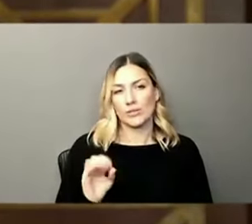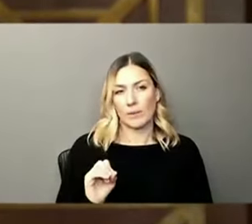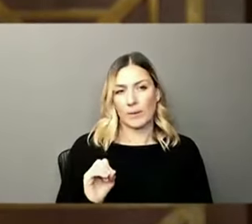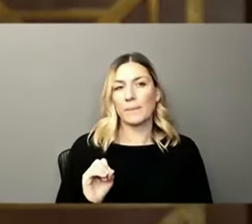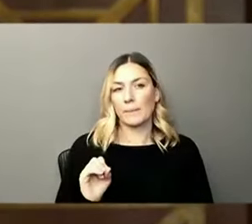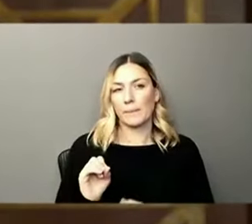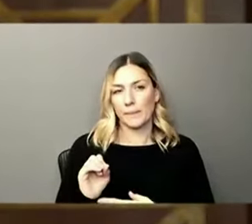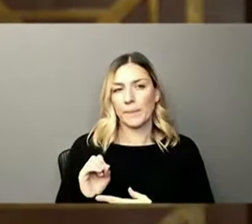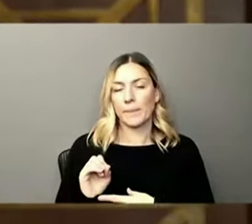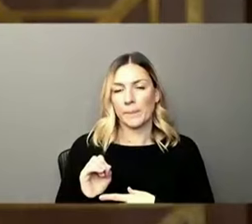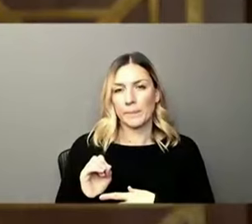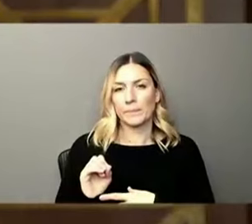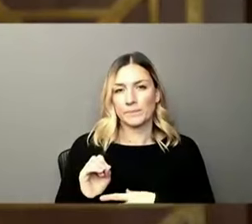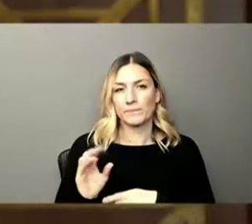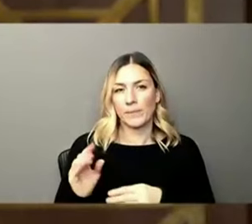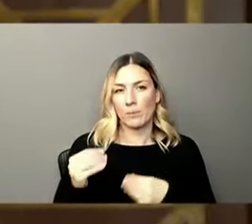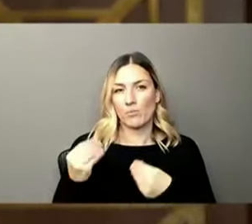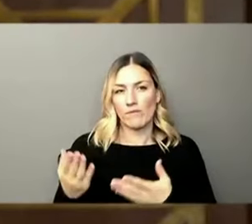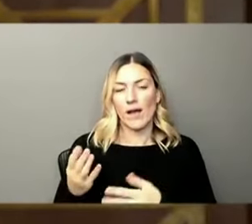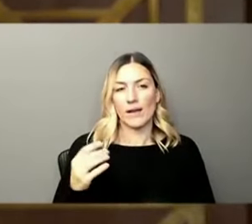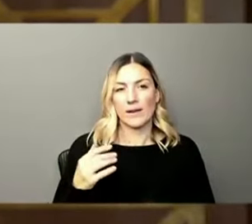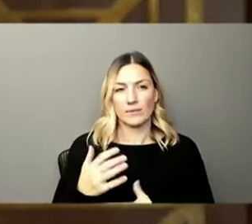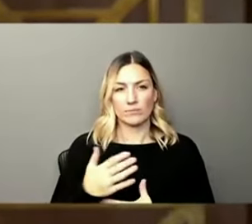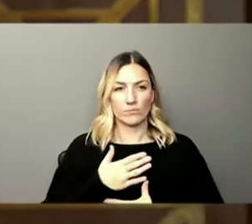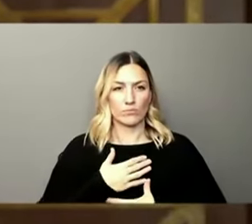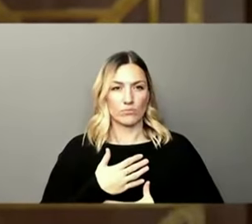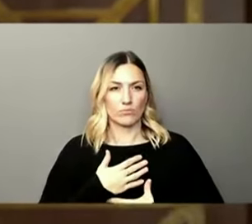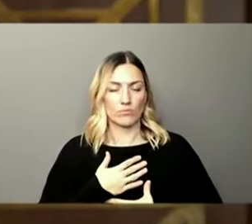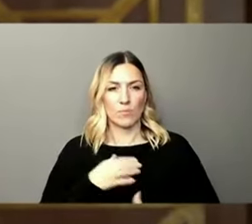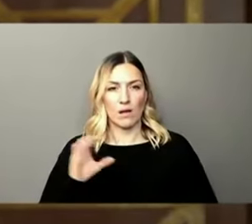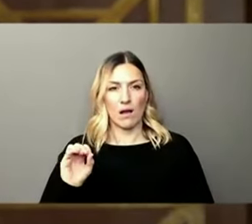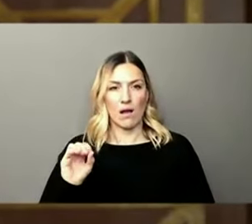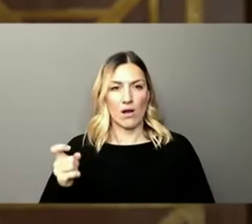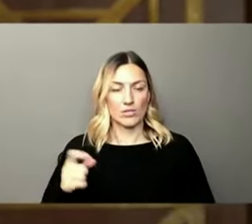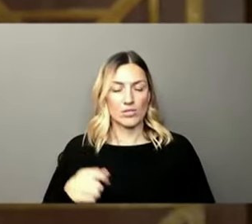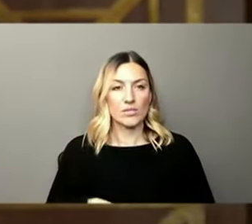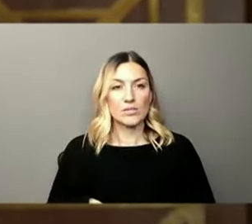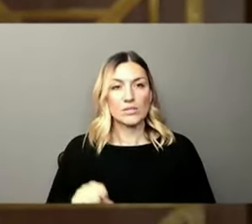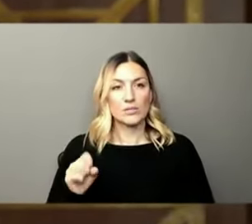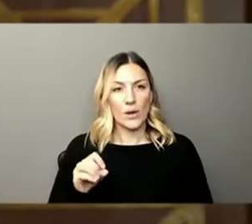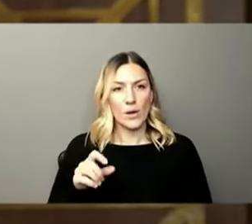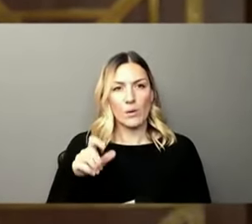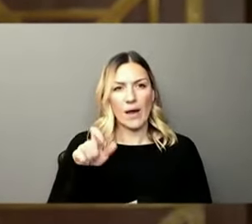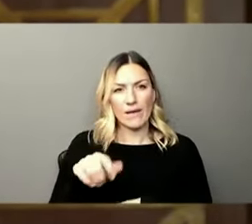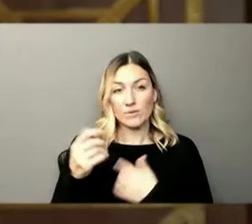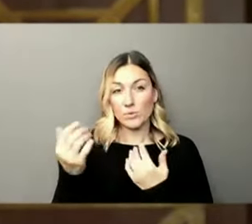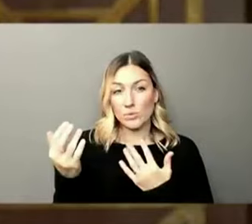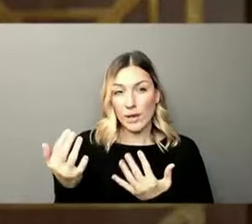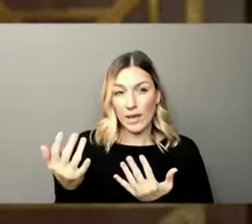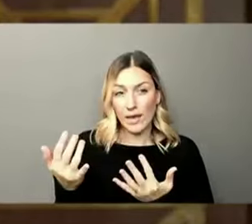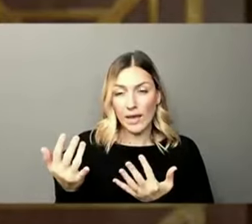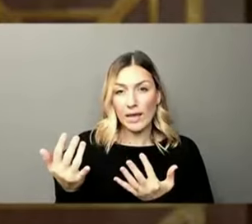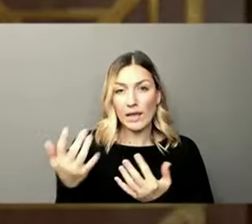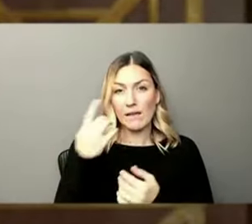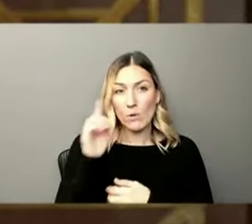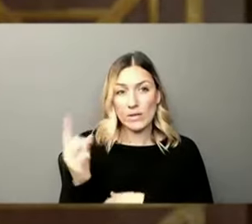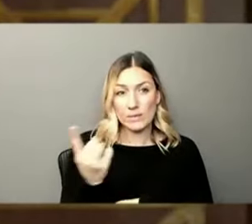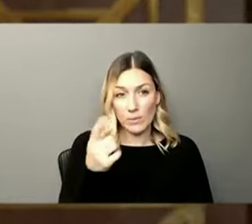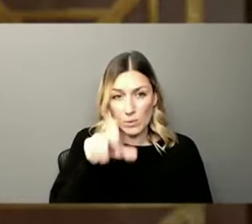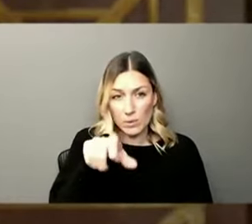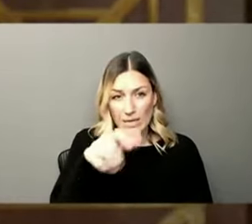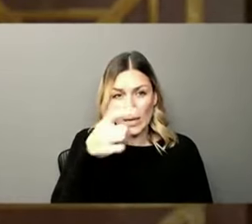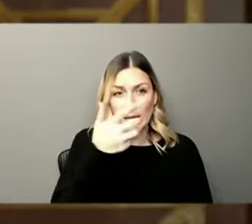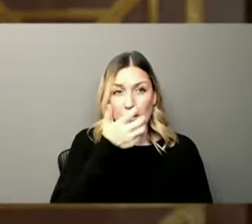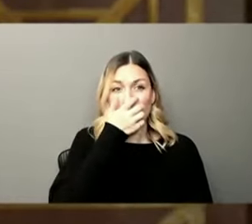that was providing the oxygen. Mm-hmm. So I think, you know, having to wait for something that you need because